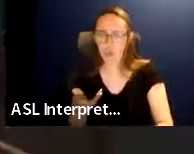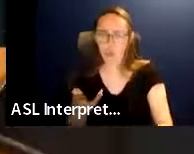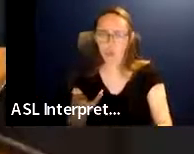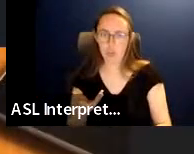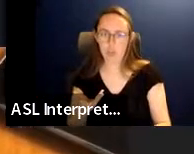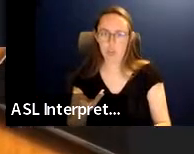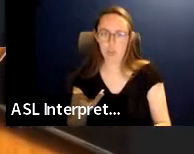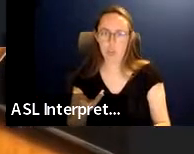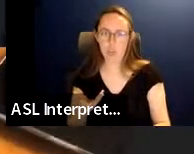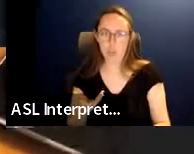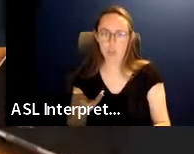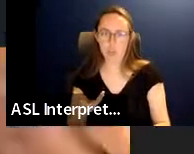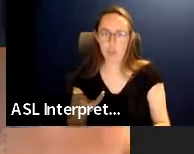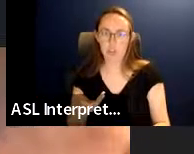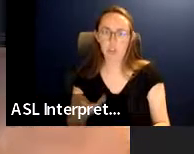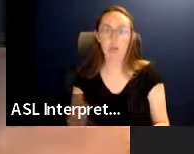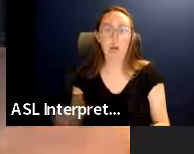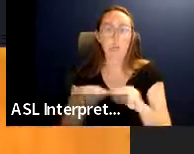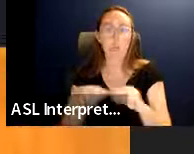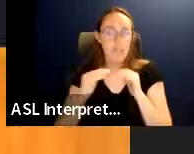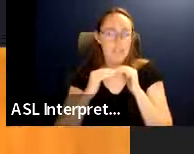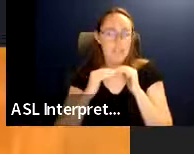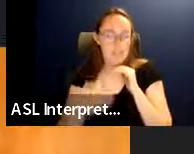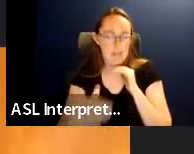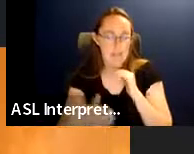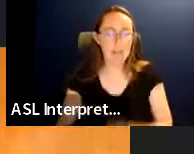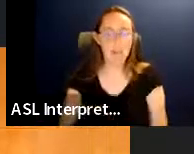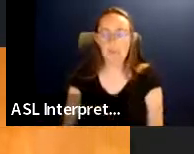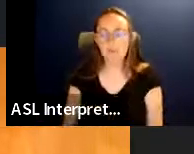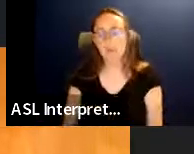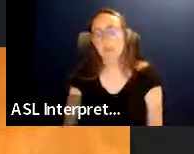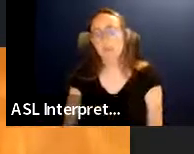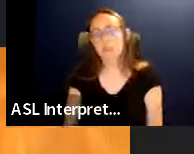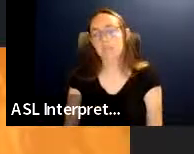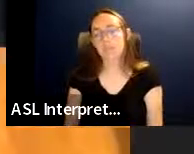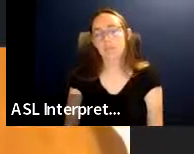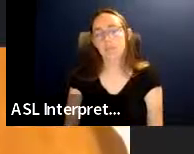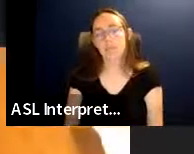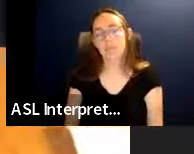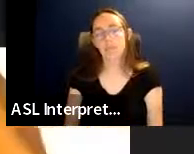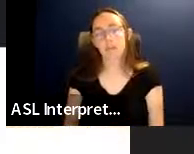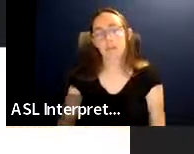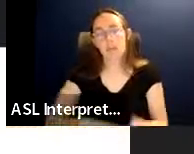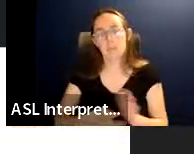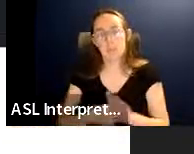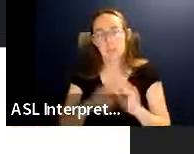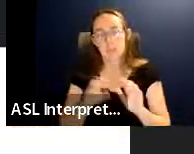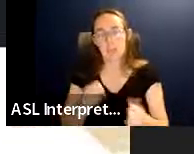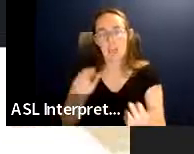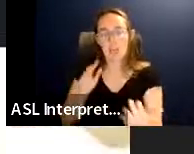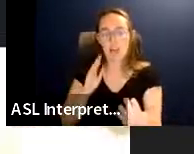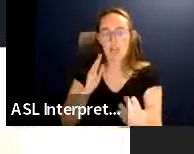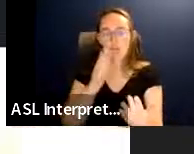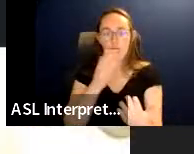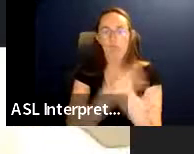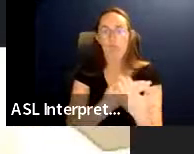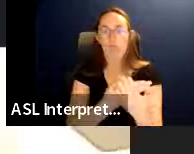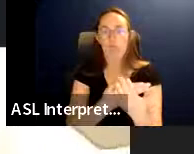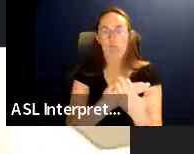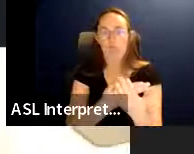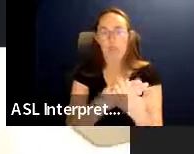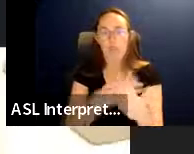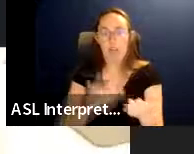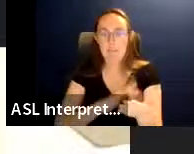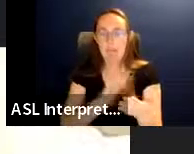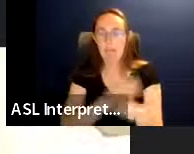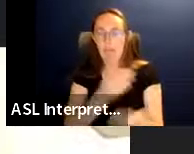get a lot more stability so that then I can mount this here to interact with the iPad.